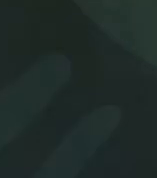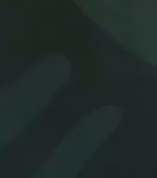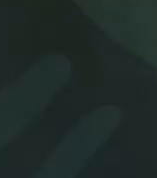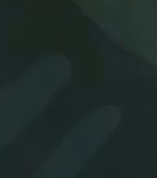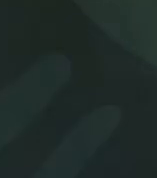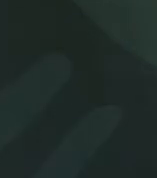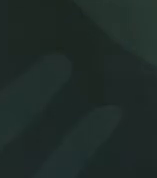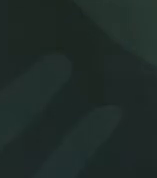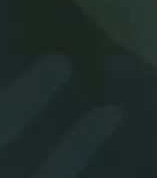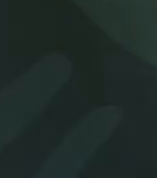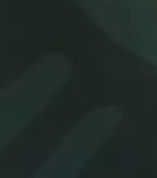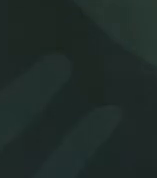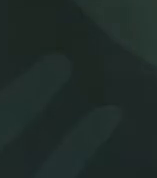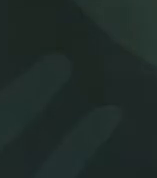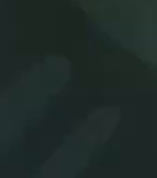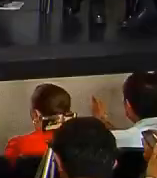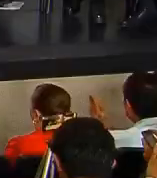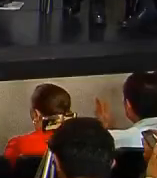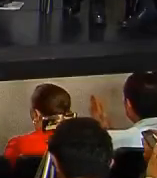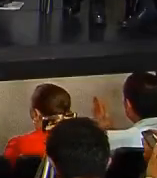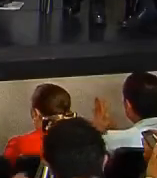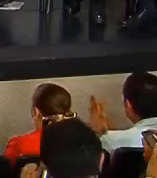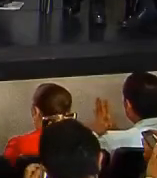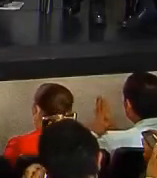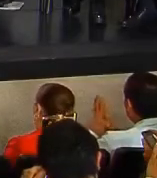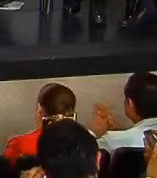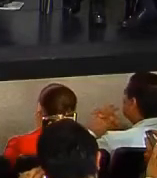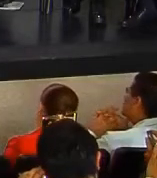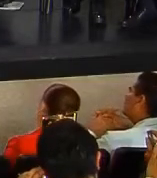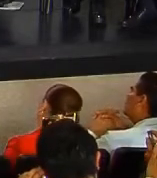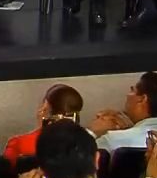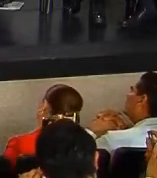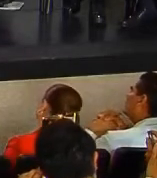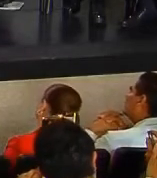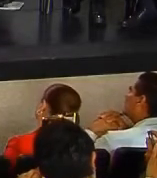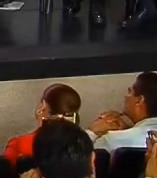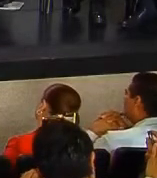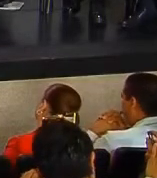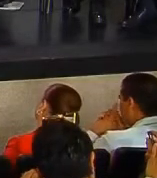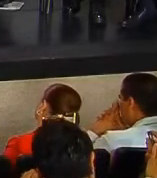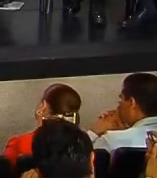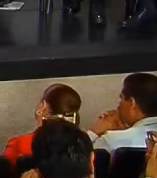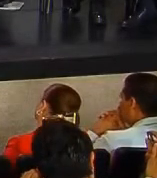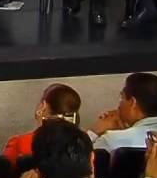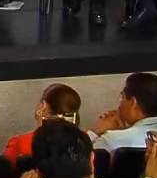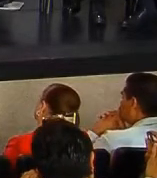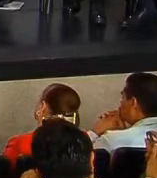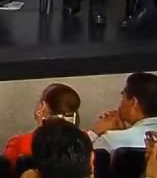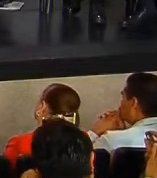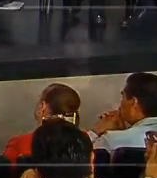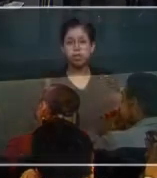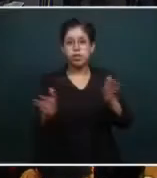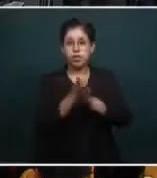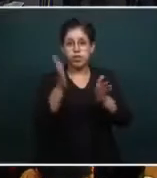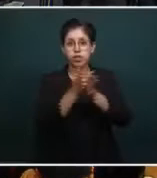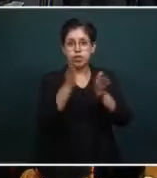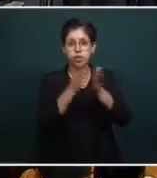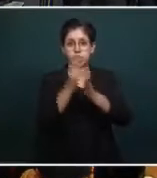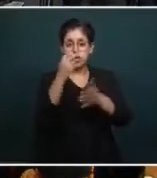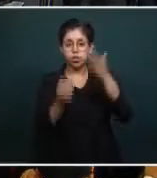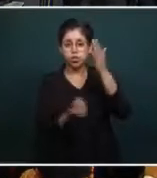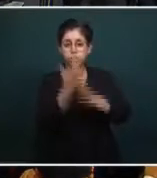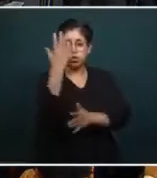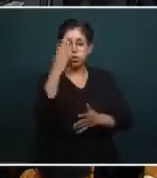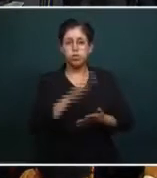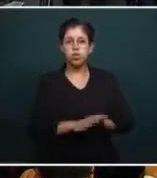también a ir disminuyendo el número de in personas order privadas de to libertad que tenemos diminish en los the penales, number of a people, través de pláticas,